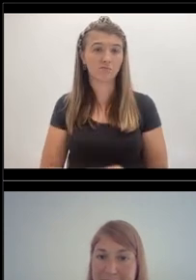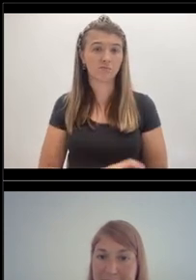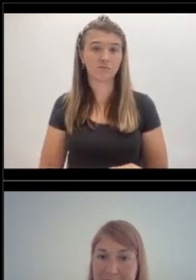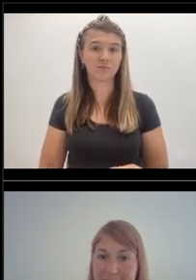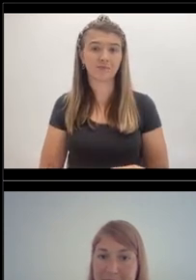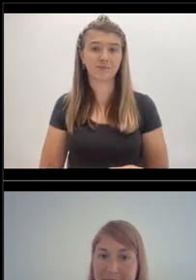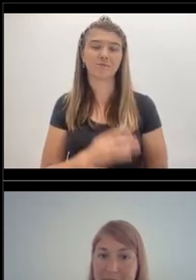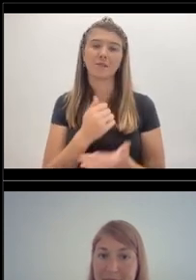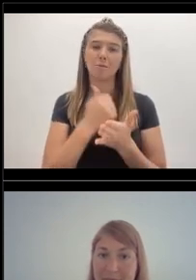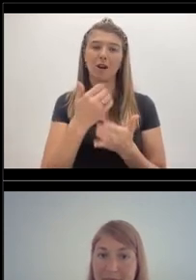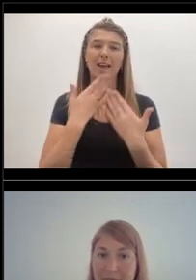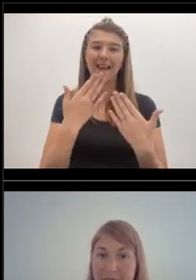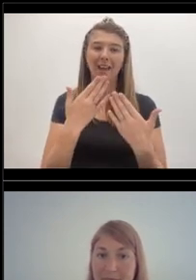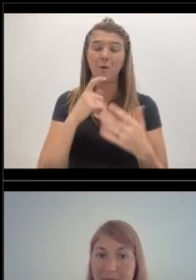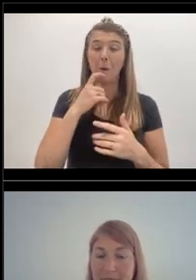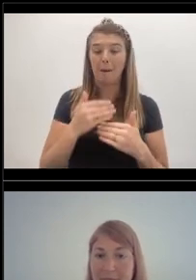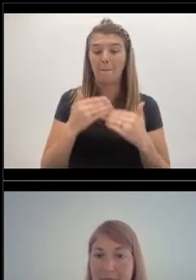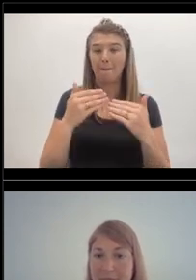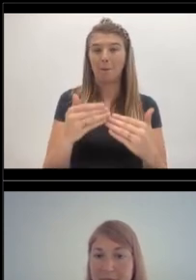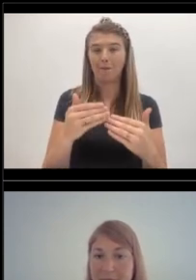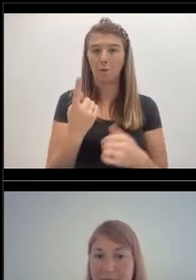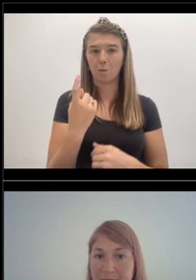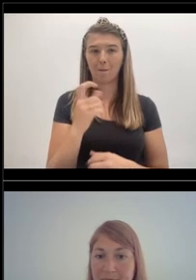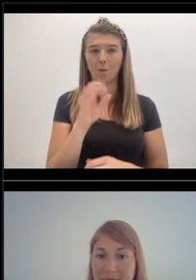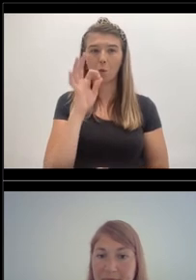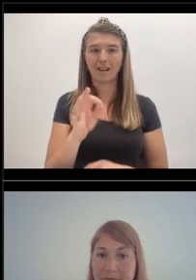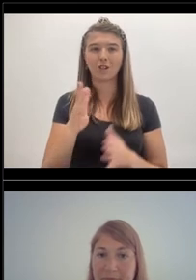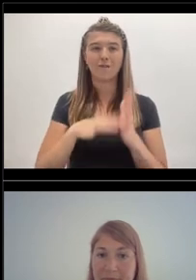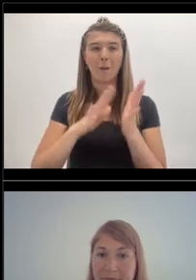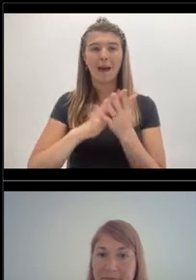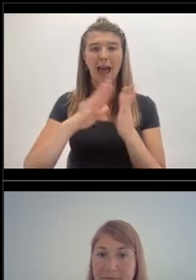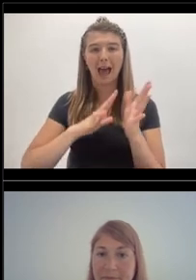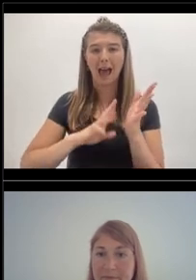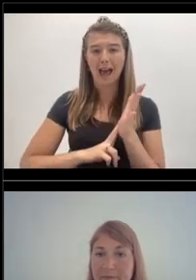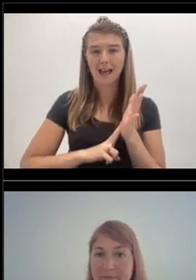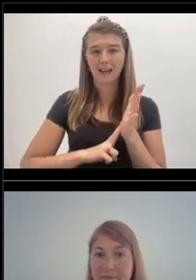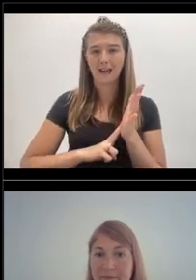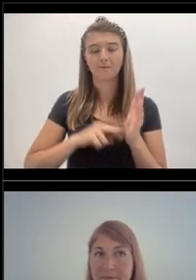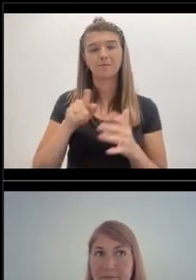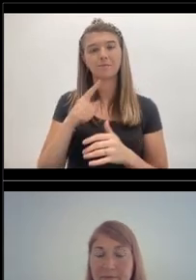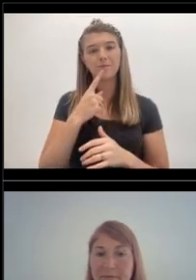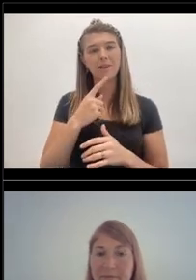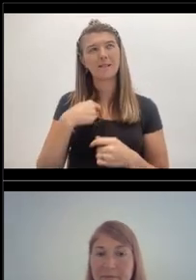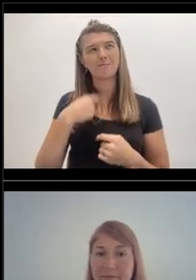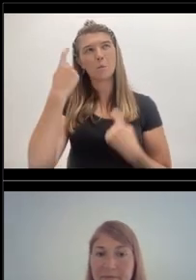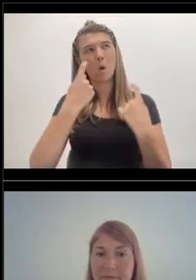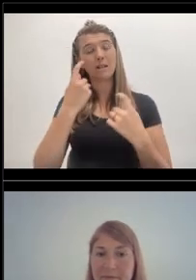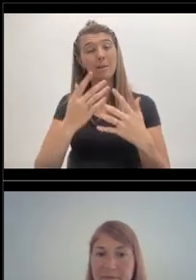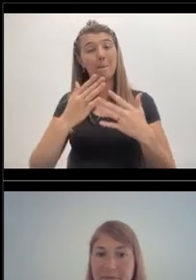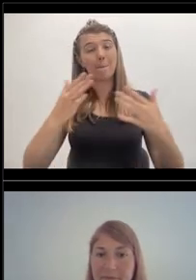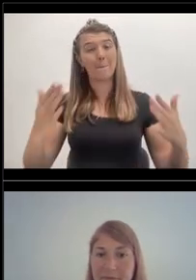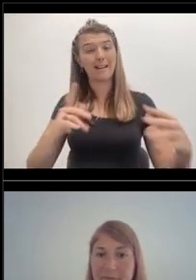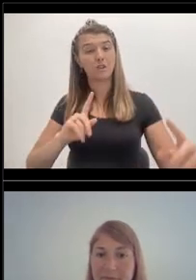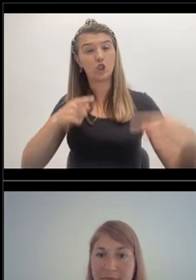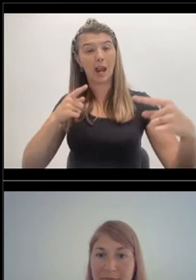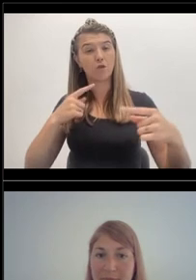Brilliant, thank you. I'm just going to move on to another question here from Han, who wonders if the biggest challenge of recycling at the moment is